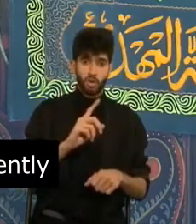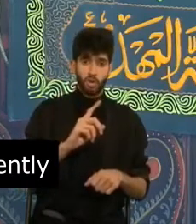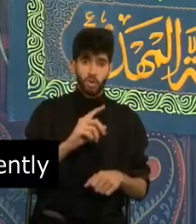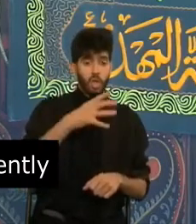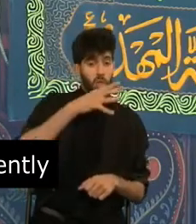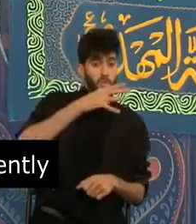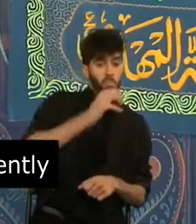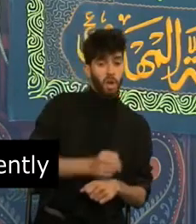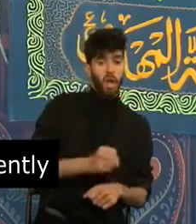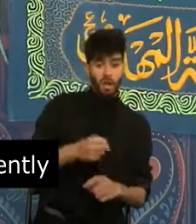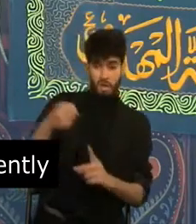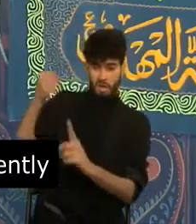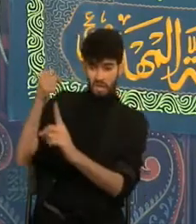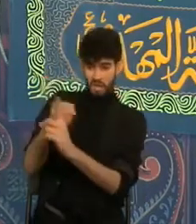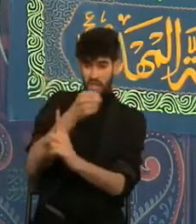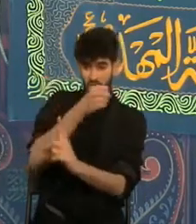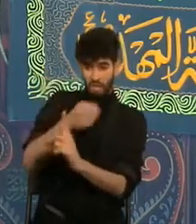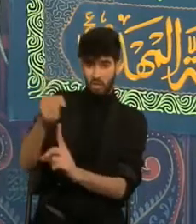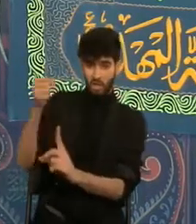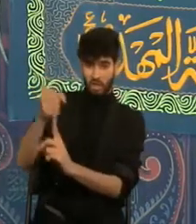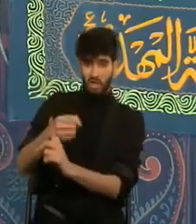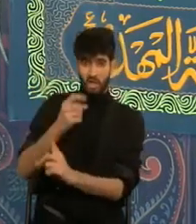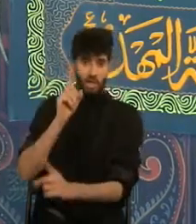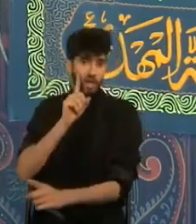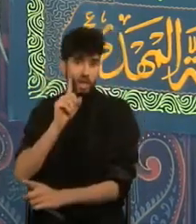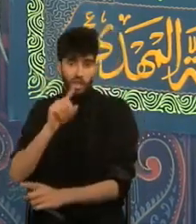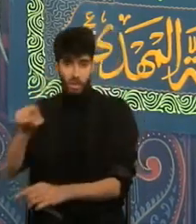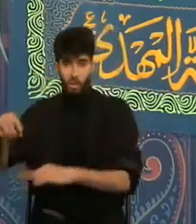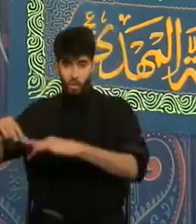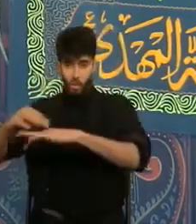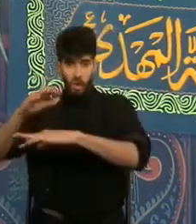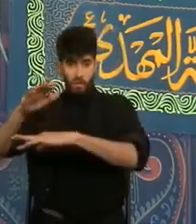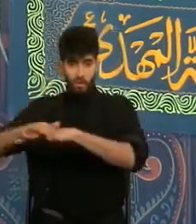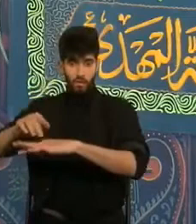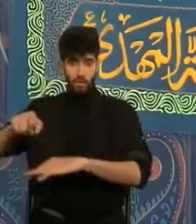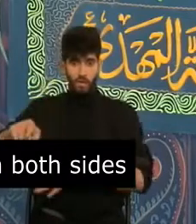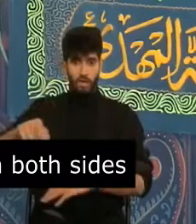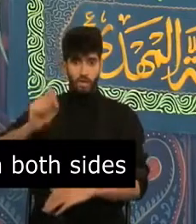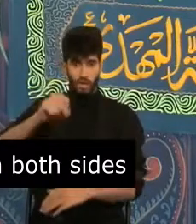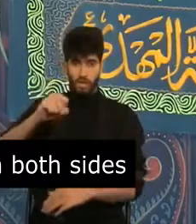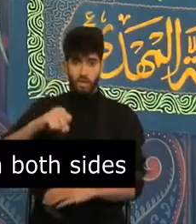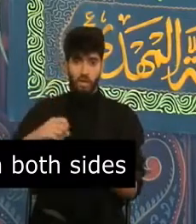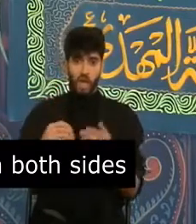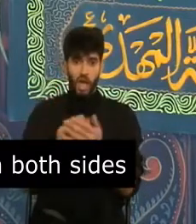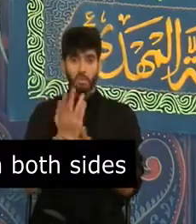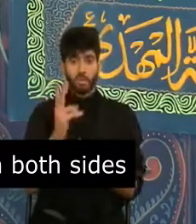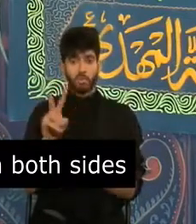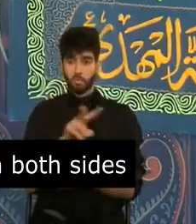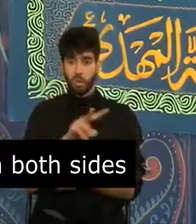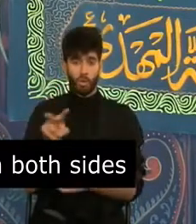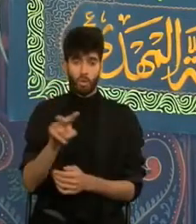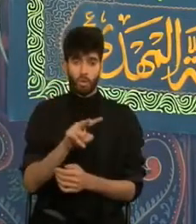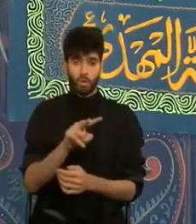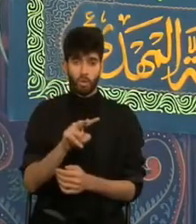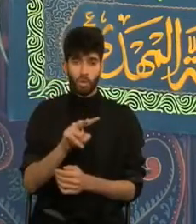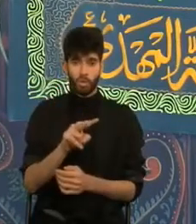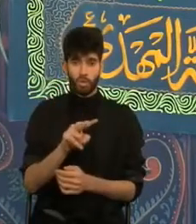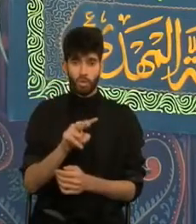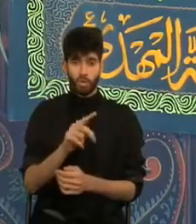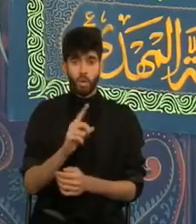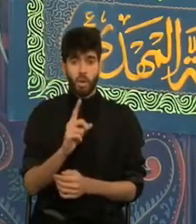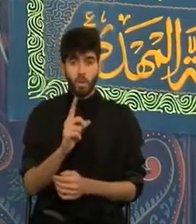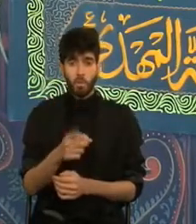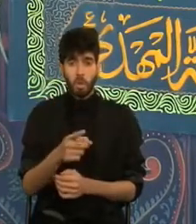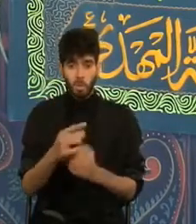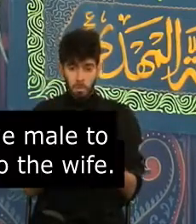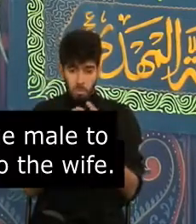abusing, violently abusing his spouse. Yes, it happens on both cases, on both sides. But